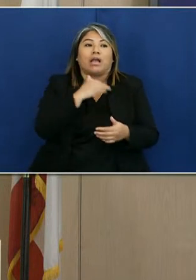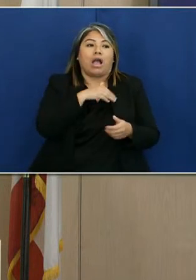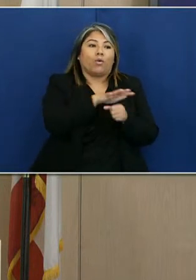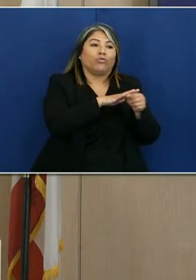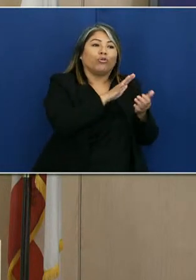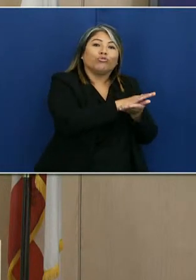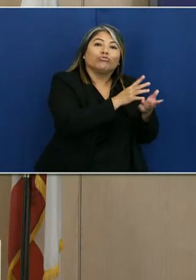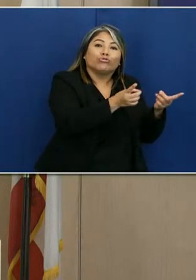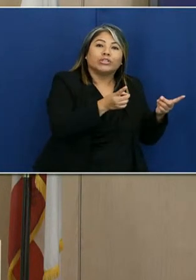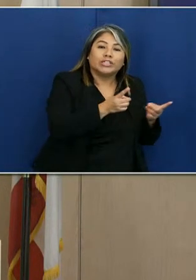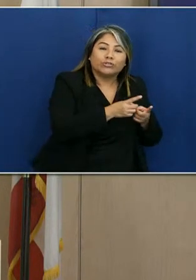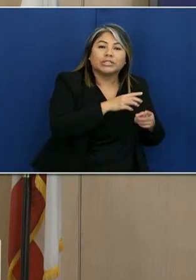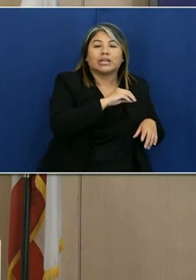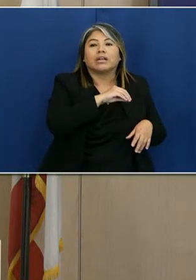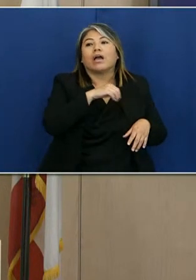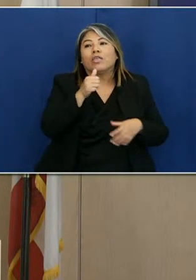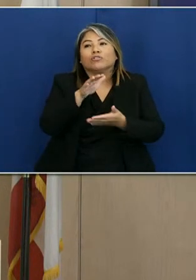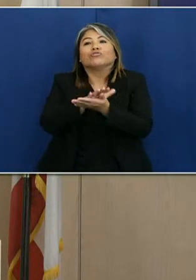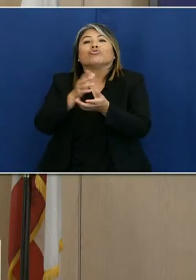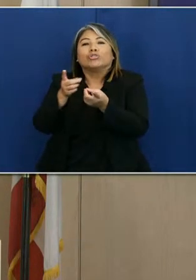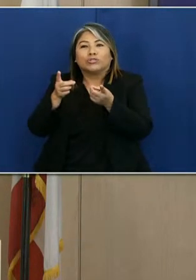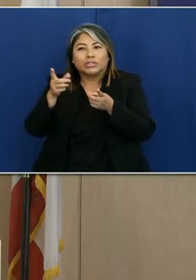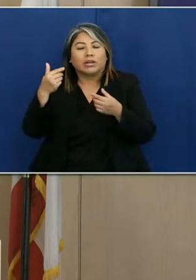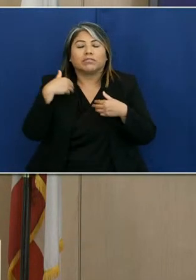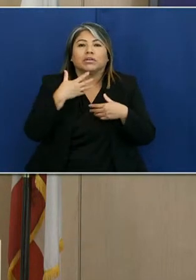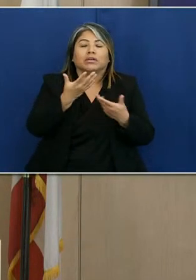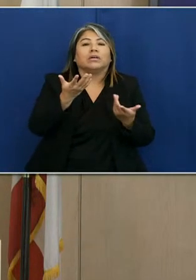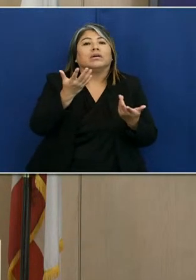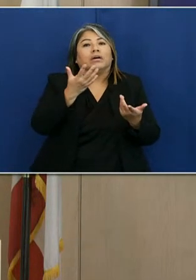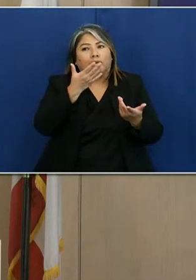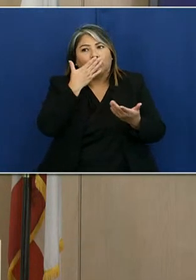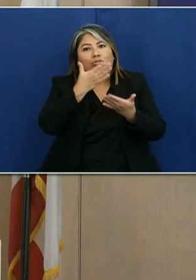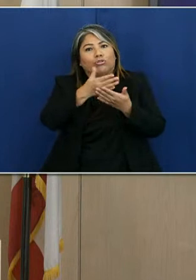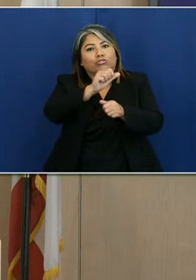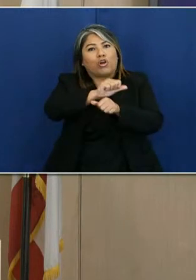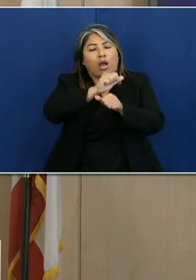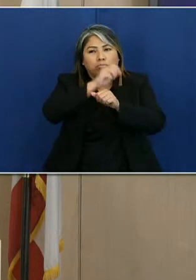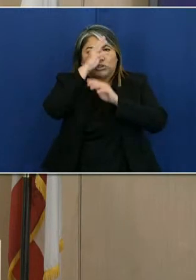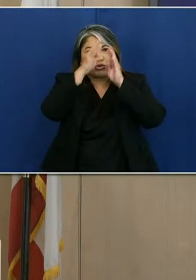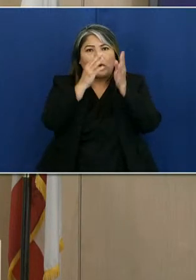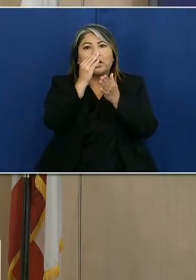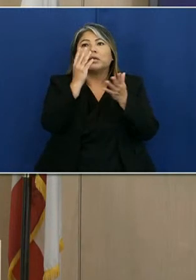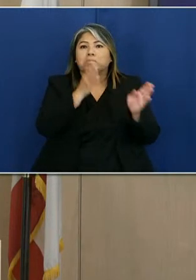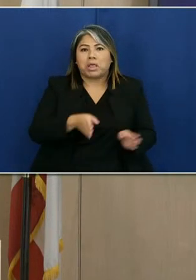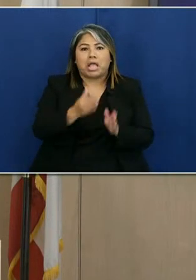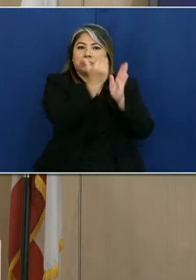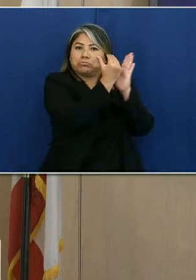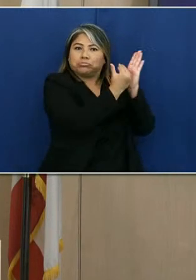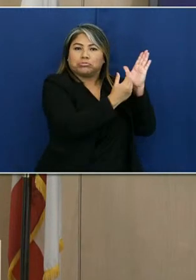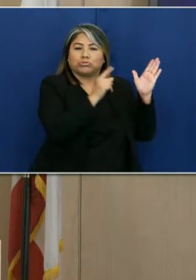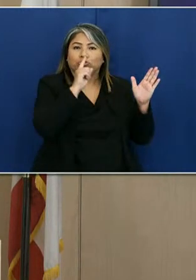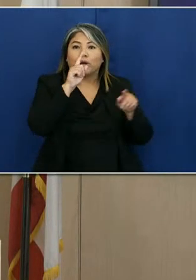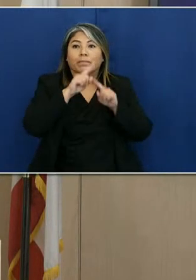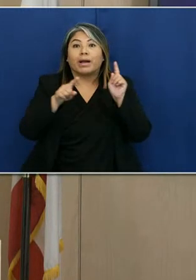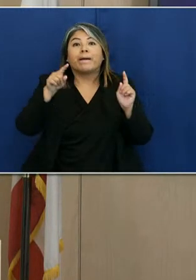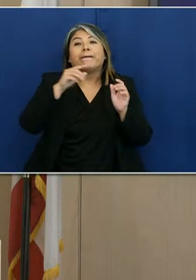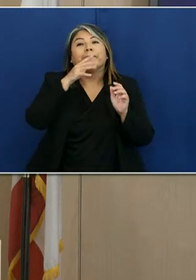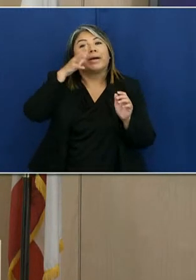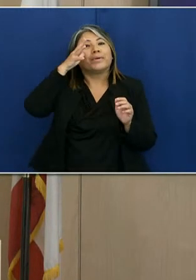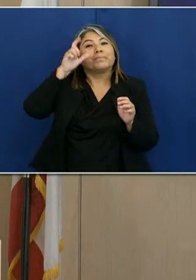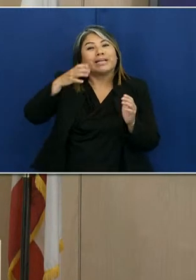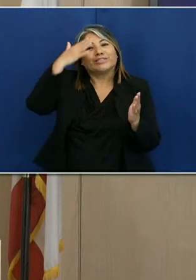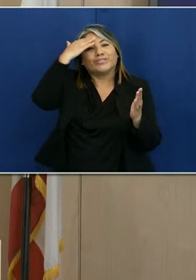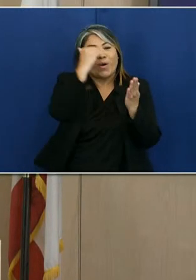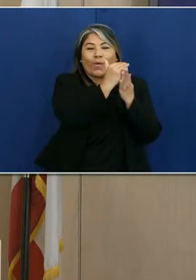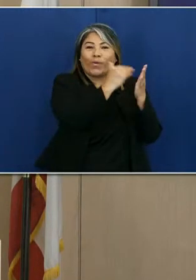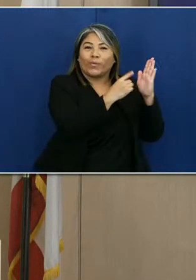and independent schools have done a great job creating plans, but we need to make sure that parents know those plans